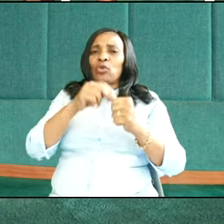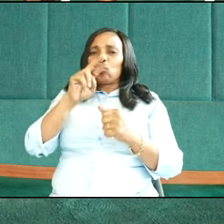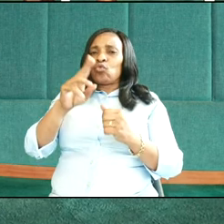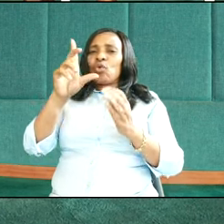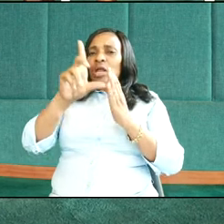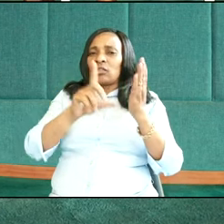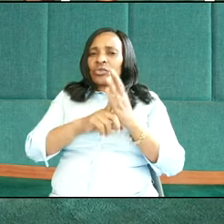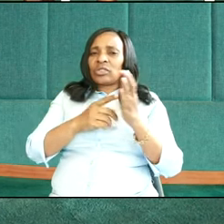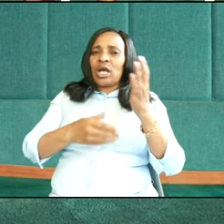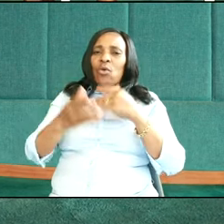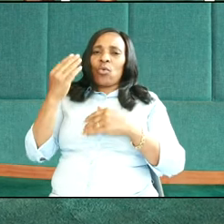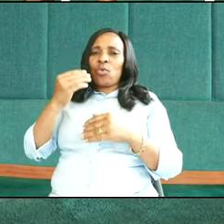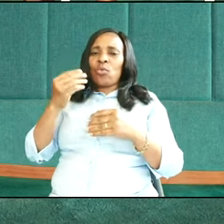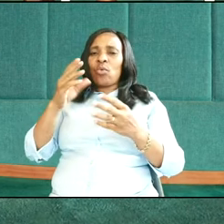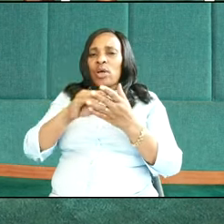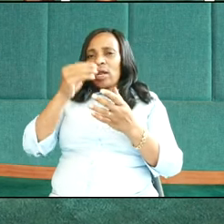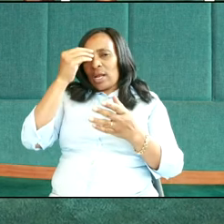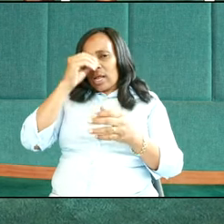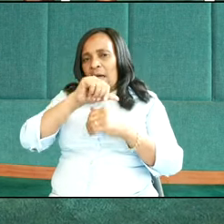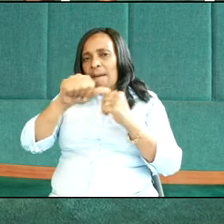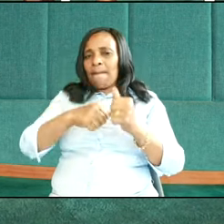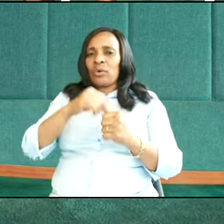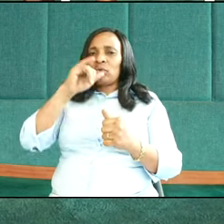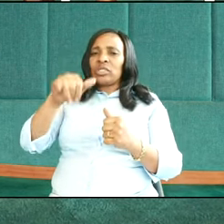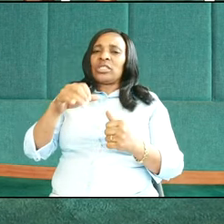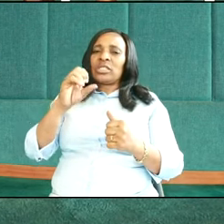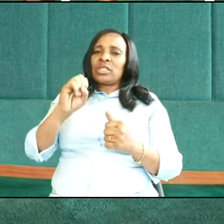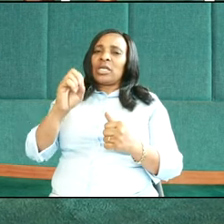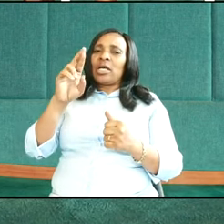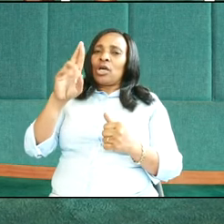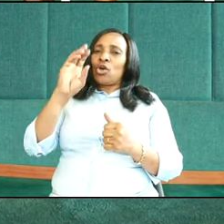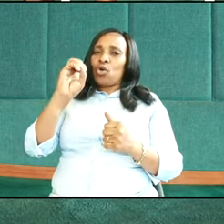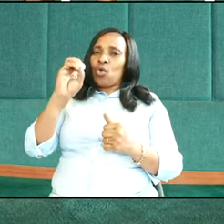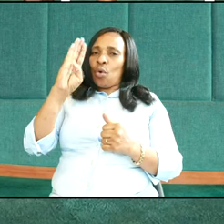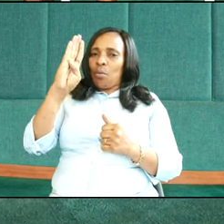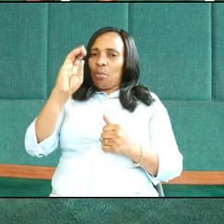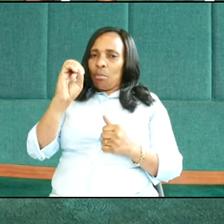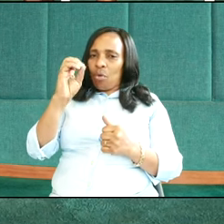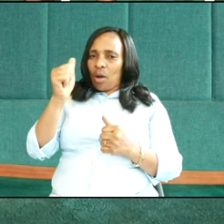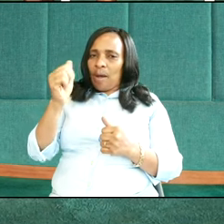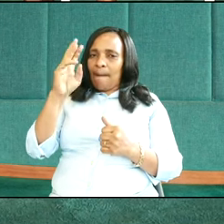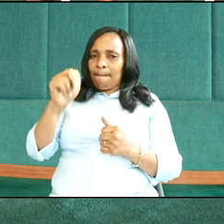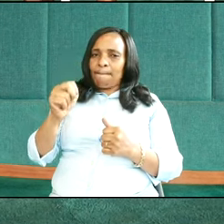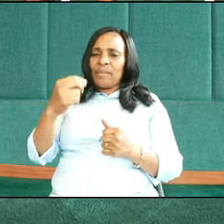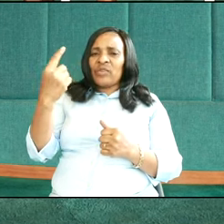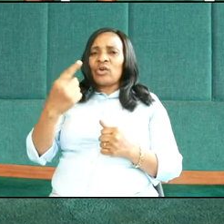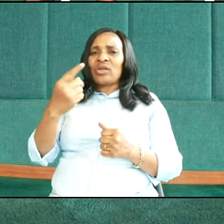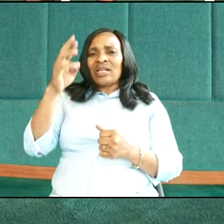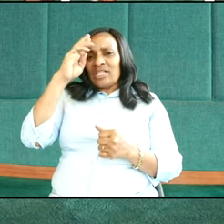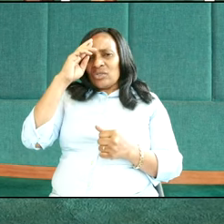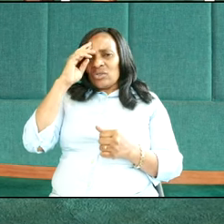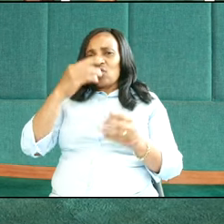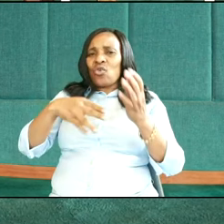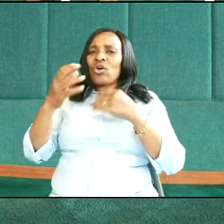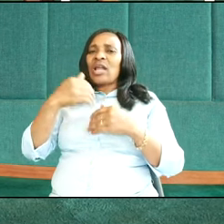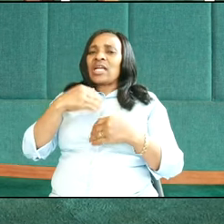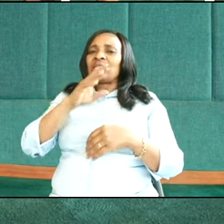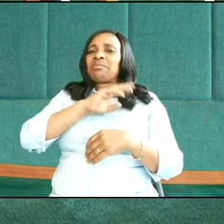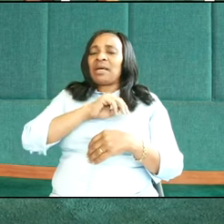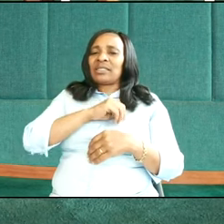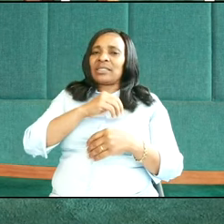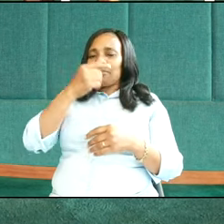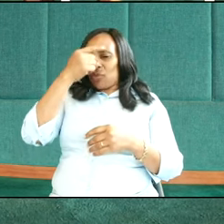ago, we learned about Jeroboam. And the only reason God has mercy on him is because he's